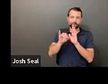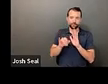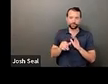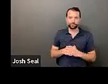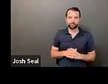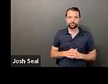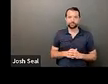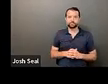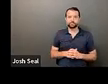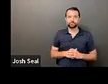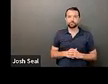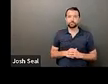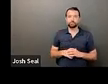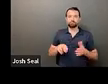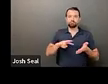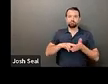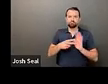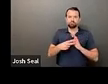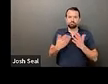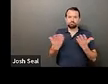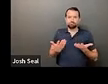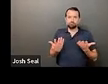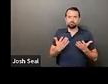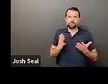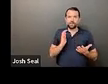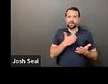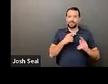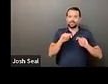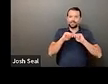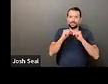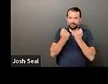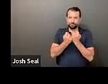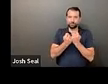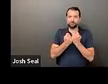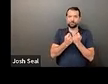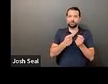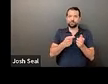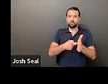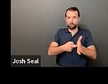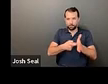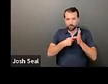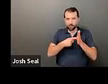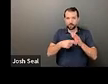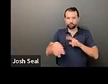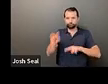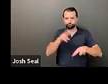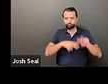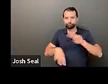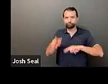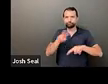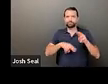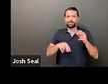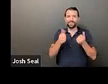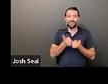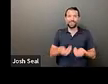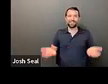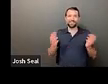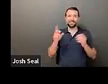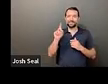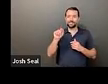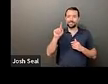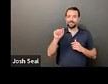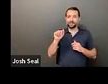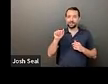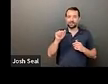is that we as a team have to report data around this piece to the federal DOE,